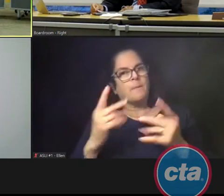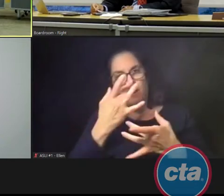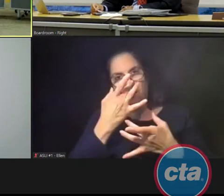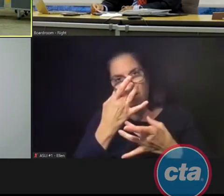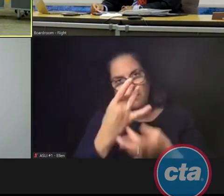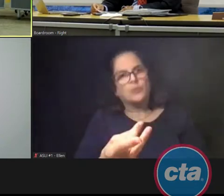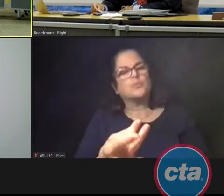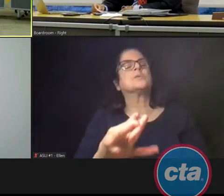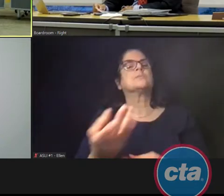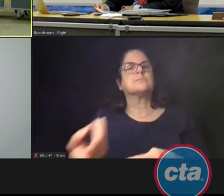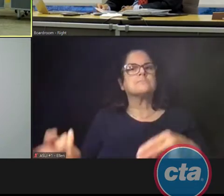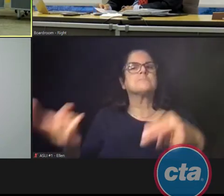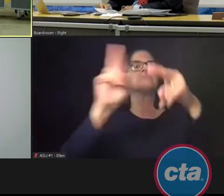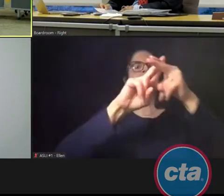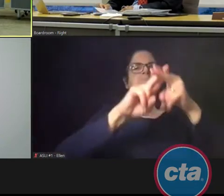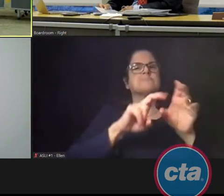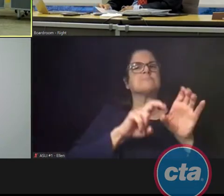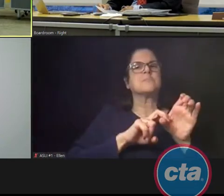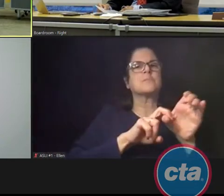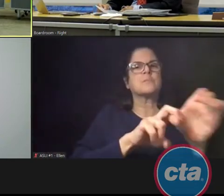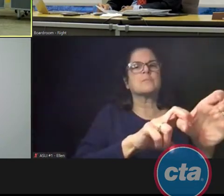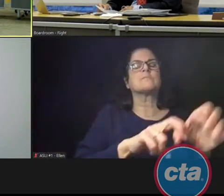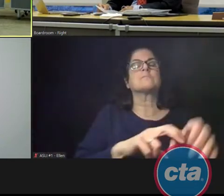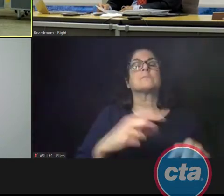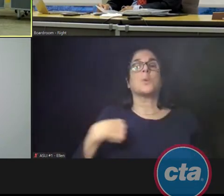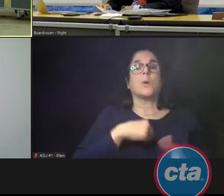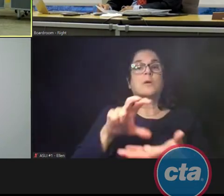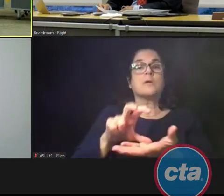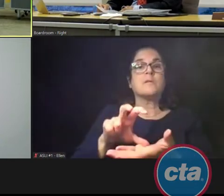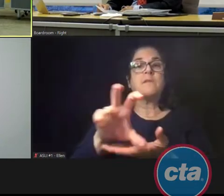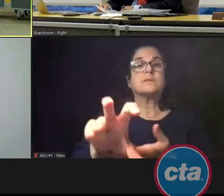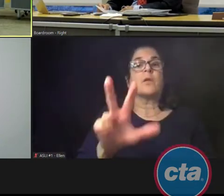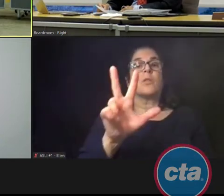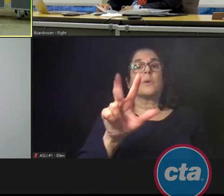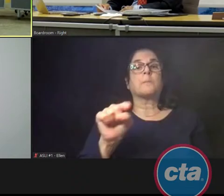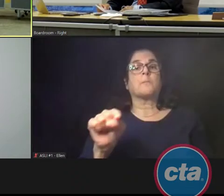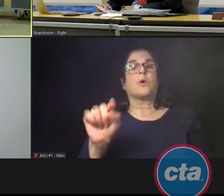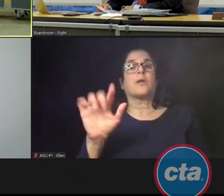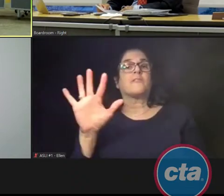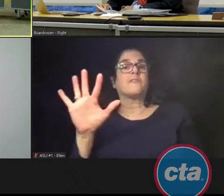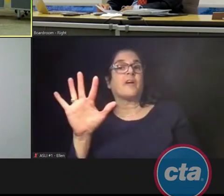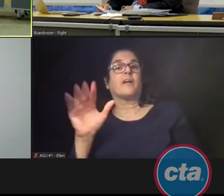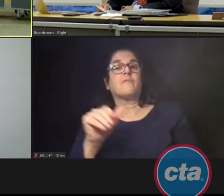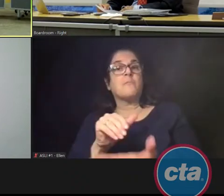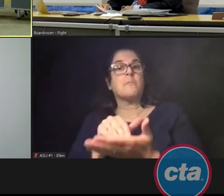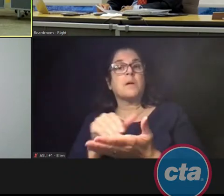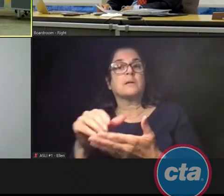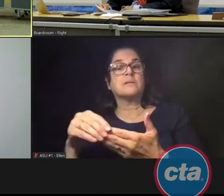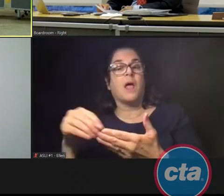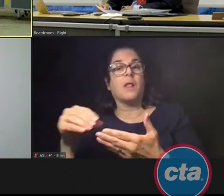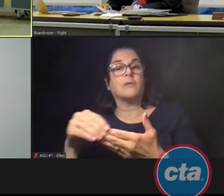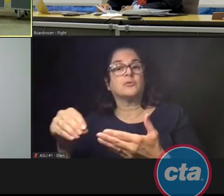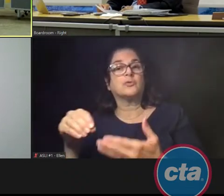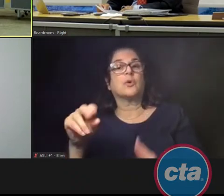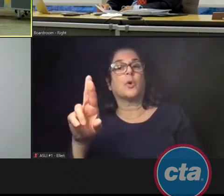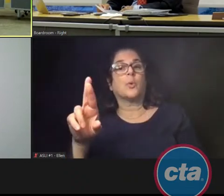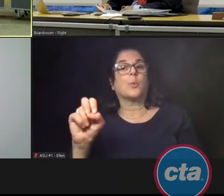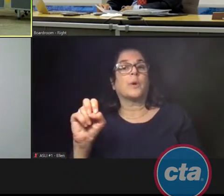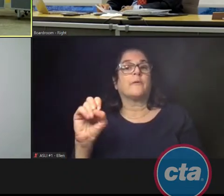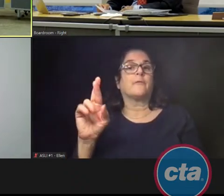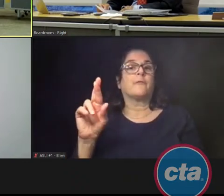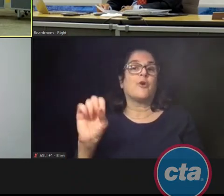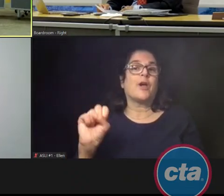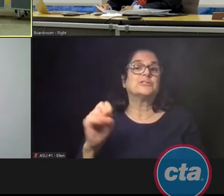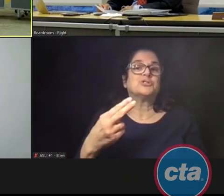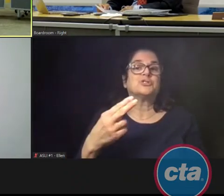total, CTA anticipates investing $3.5 million in the Refresh and Renew investments in 2022, and I will update you on